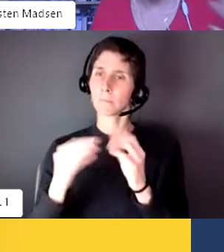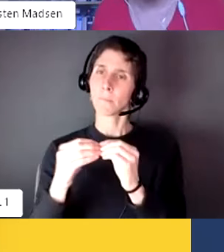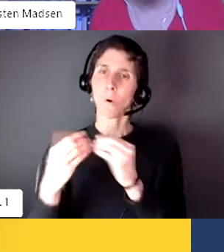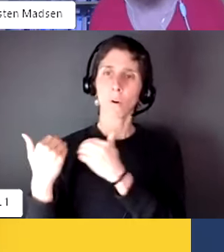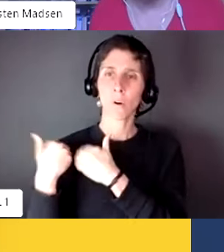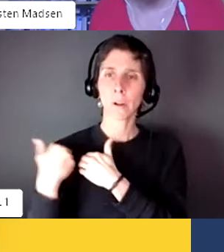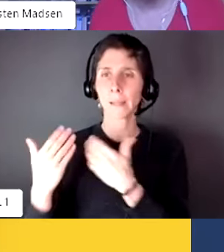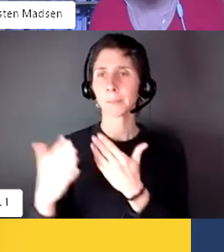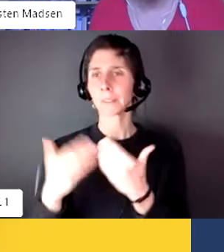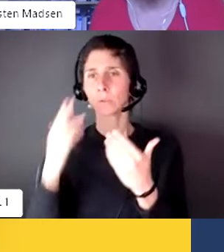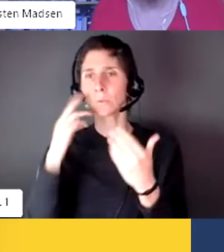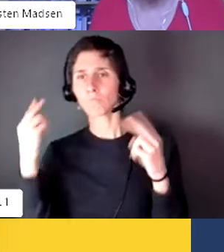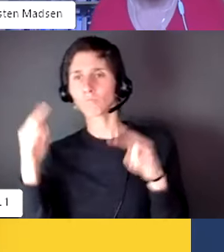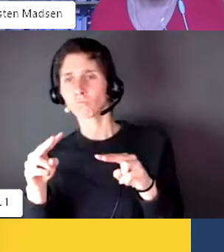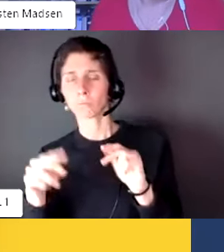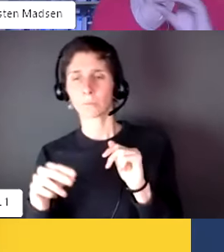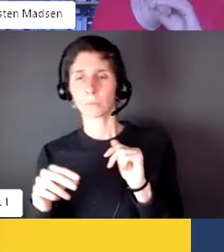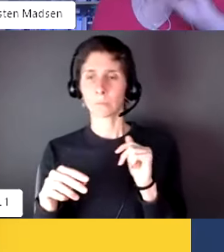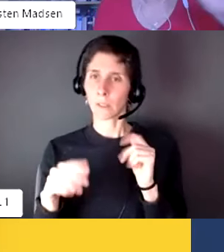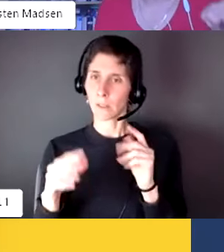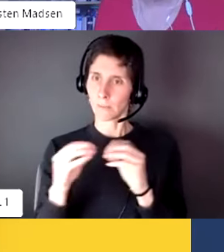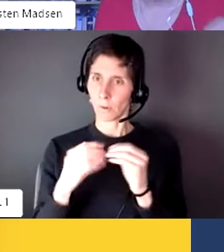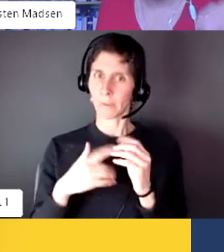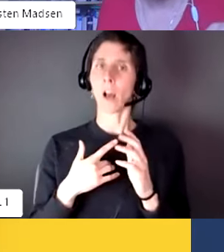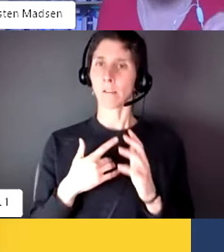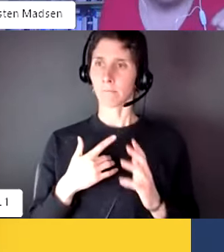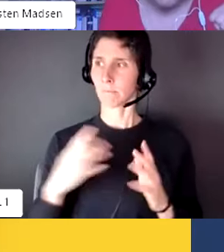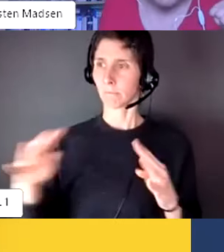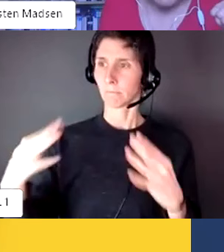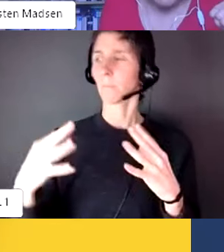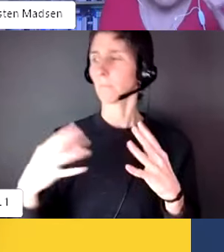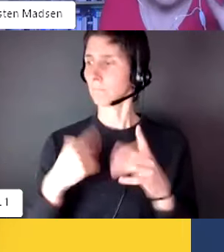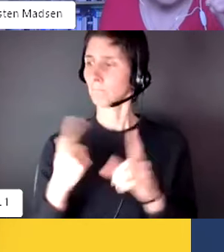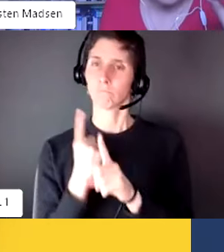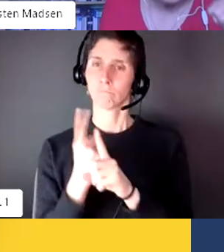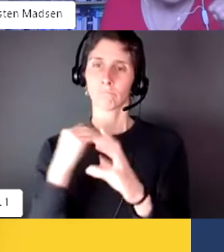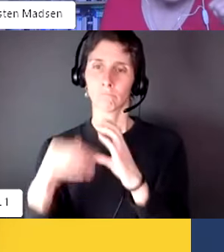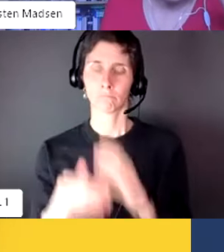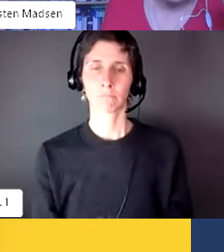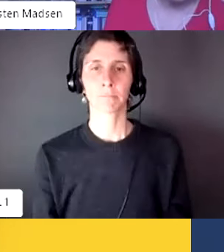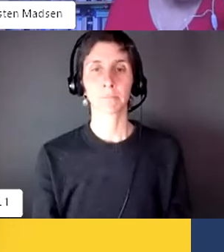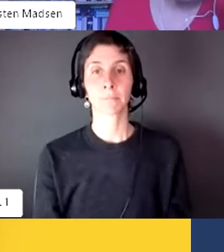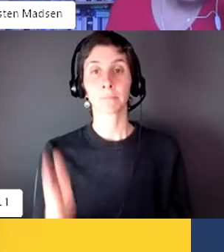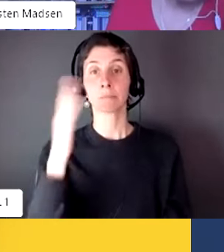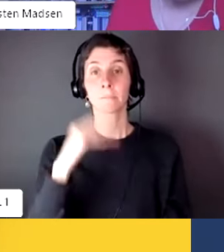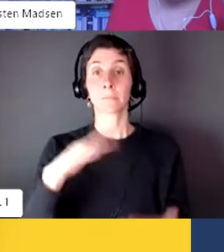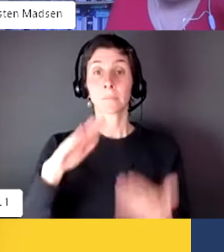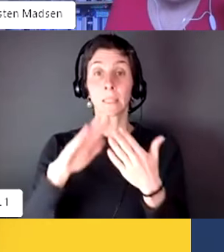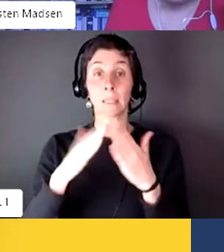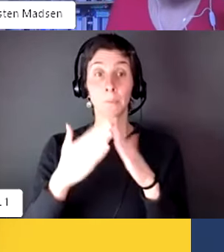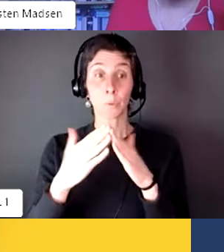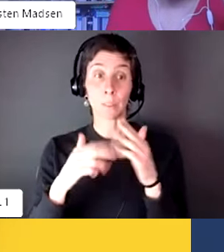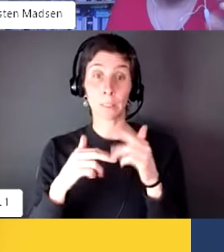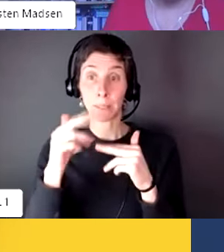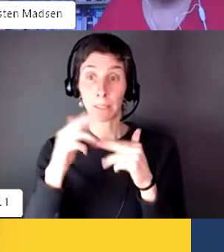you're actually emailing. Another thing is community building. Like I said, this is something